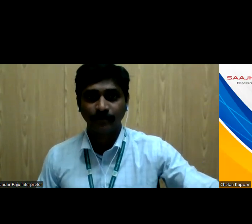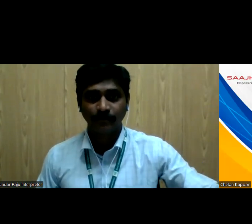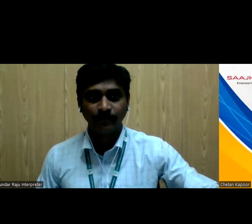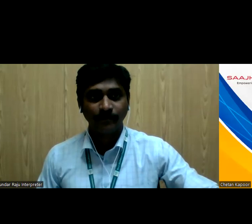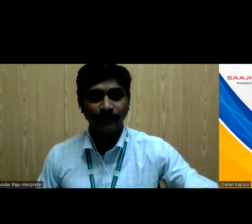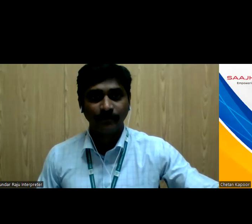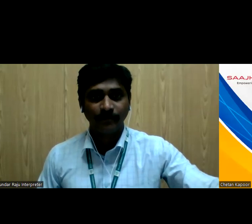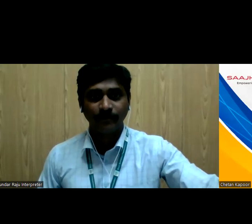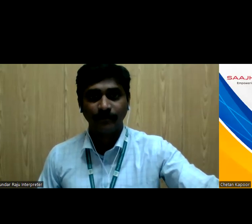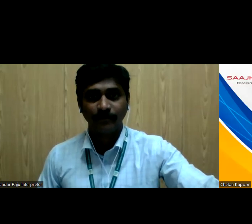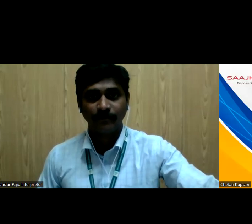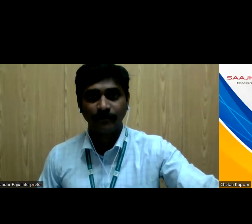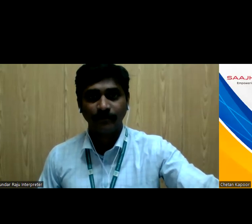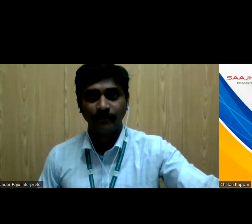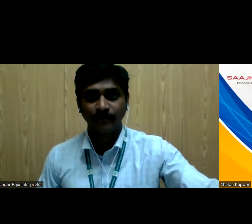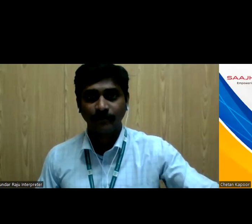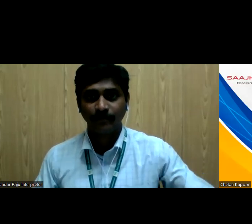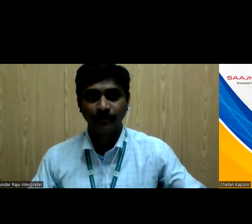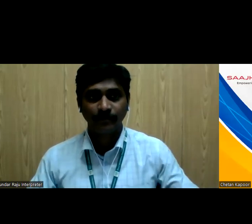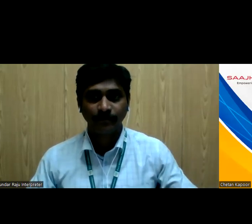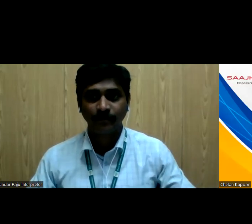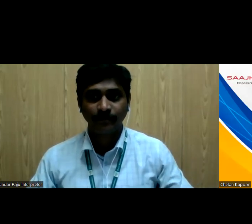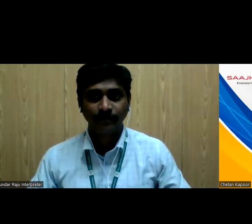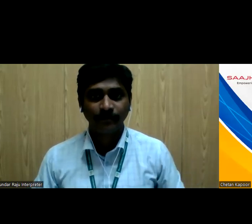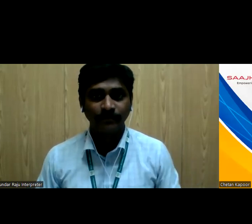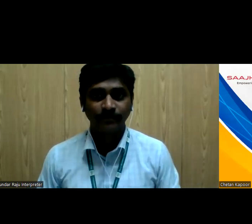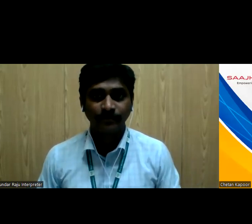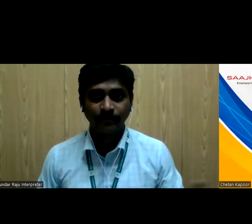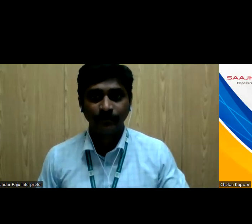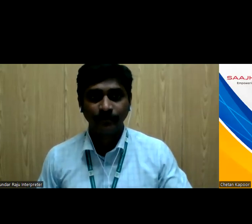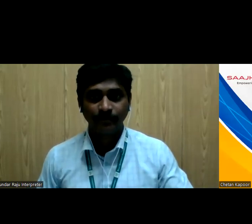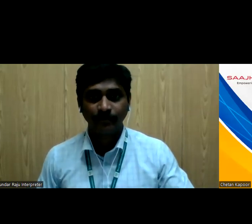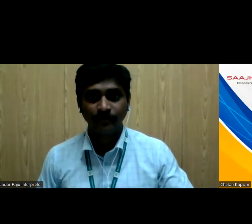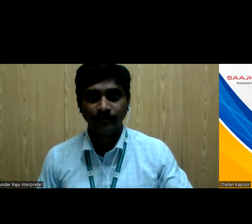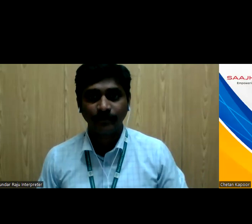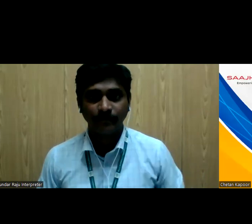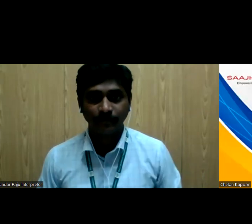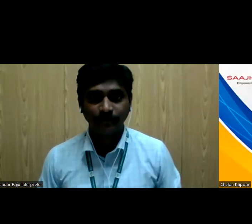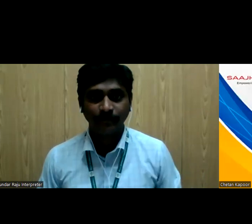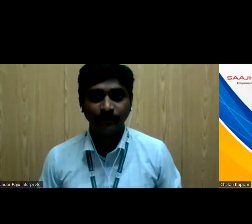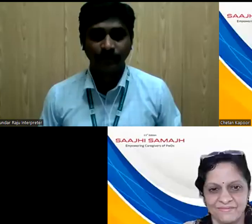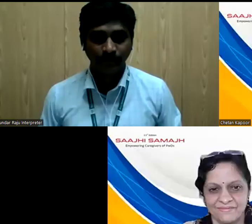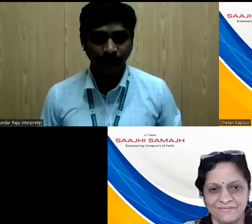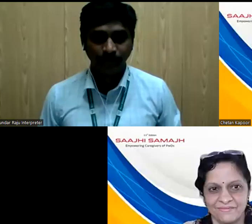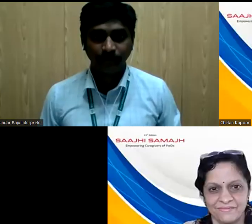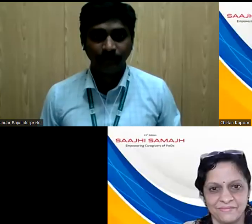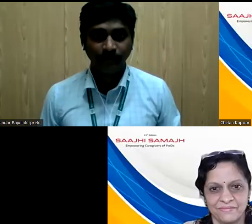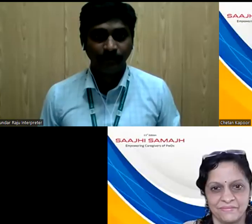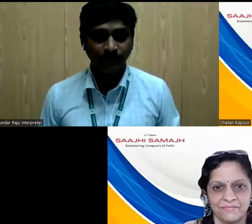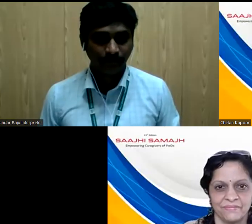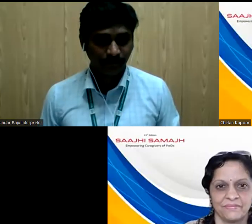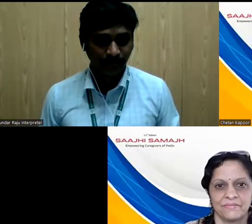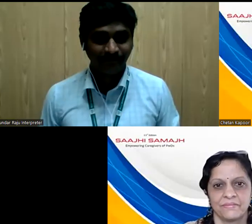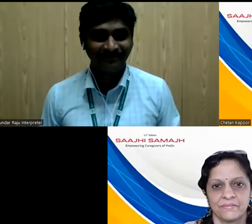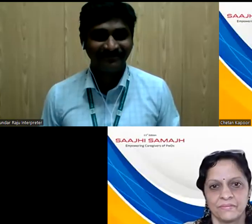Chetan, we can move ahead with the launch, and you can, if you can, please formally invite Mr. Jayesh to launch the compendium. Okay,